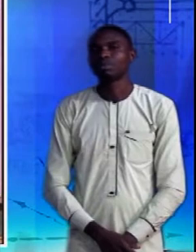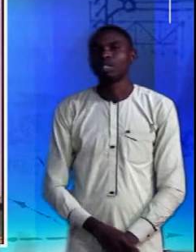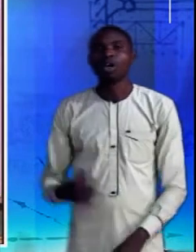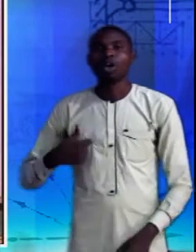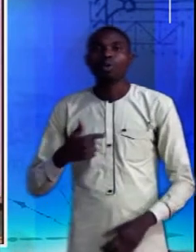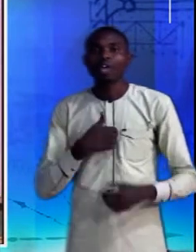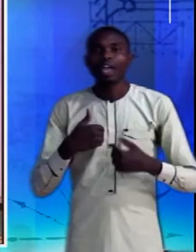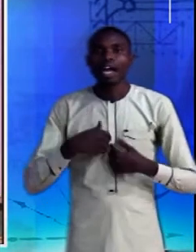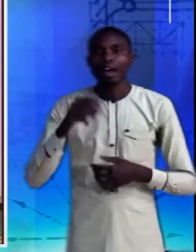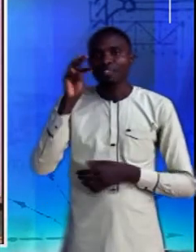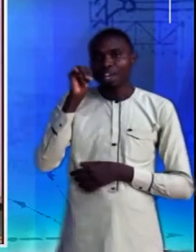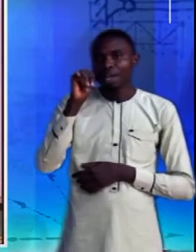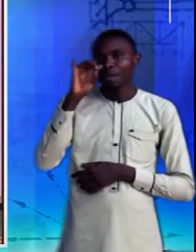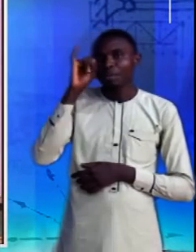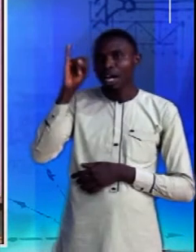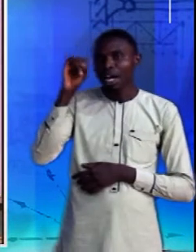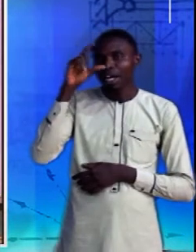and it has